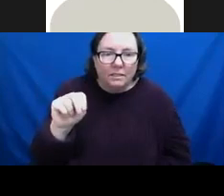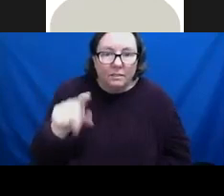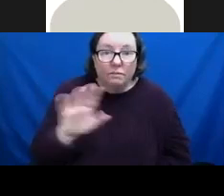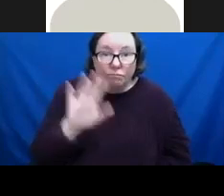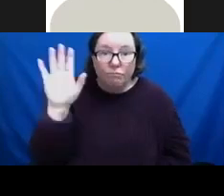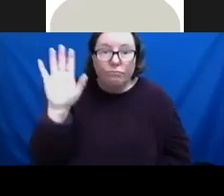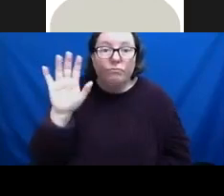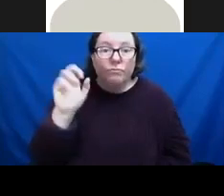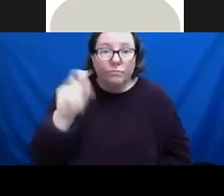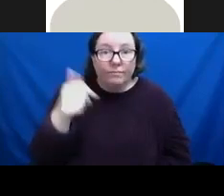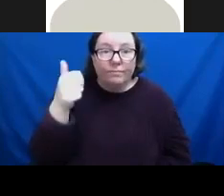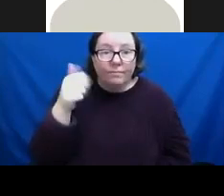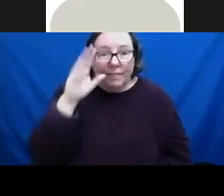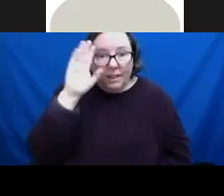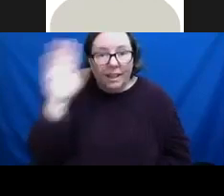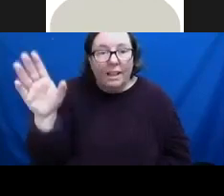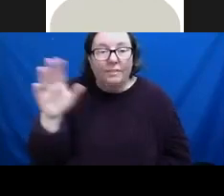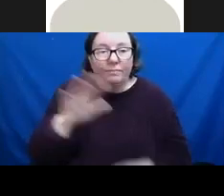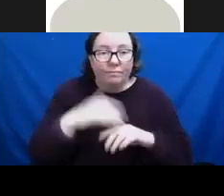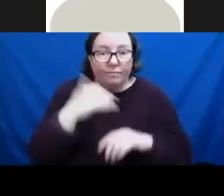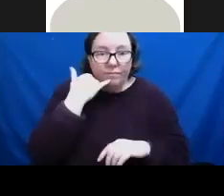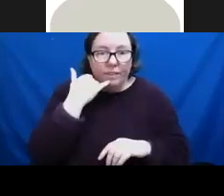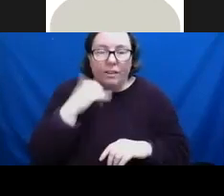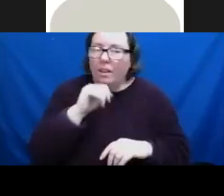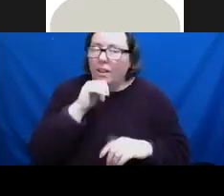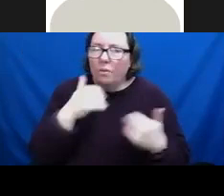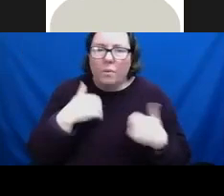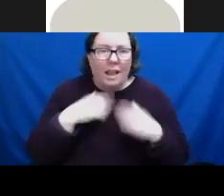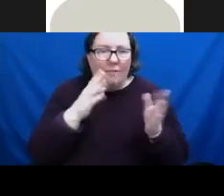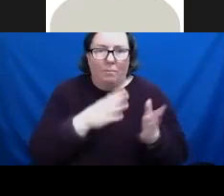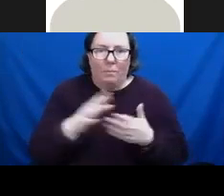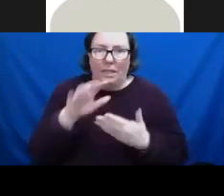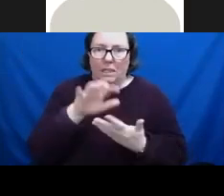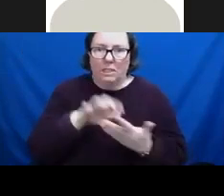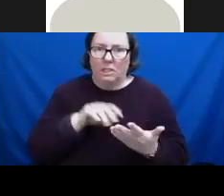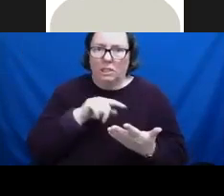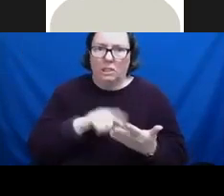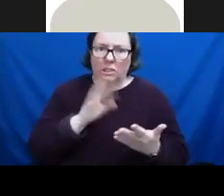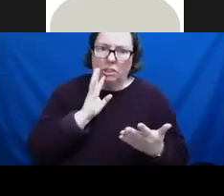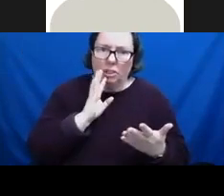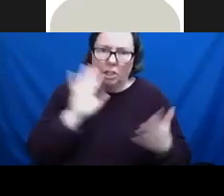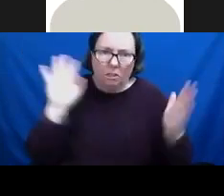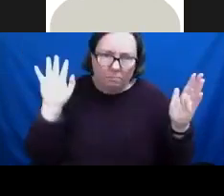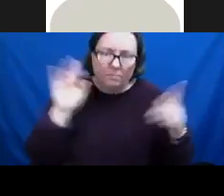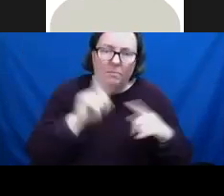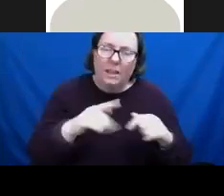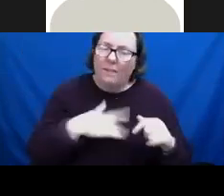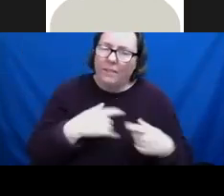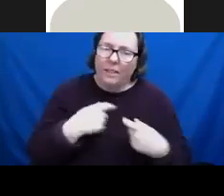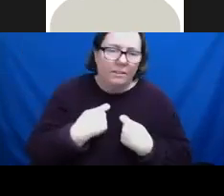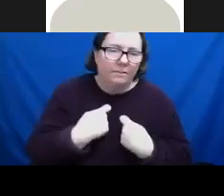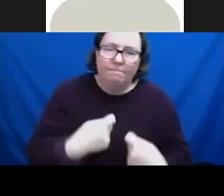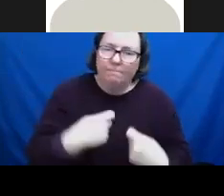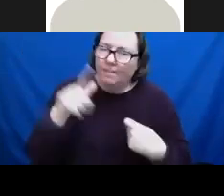Unmute. Hi. I don't have anything planned, but I, you know, really feel compelled to